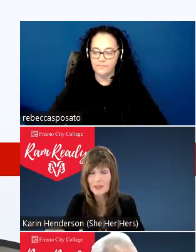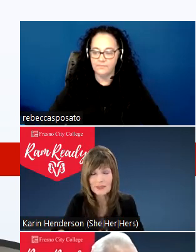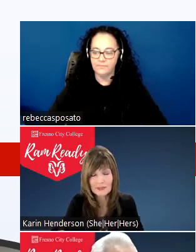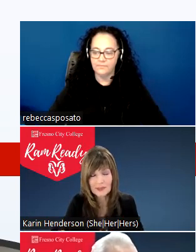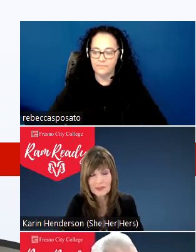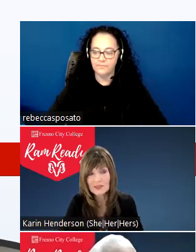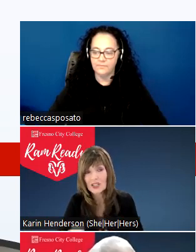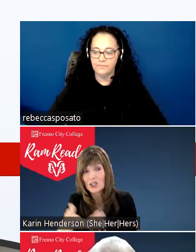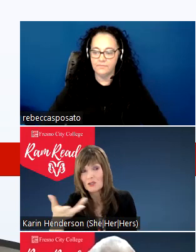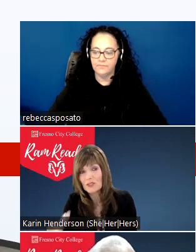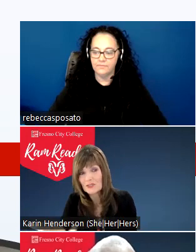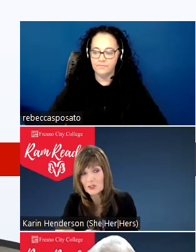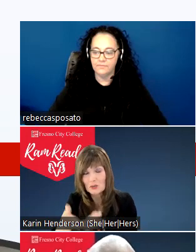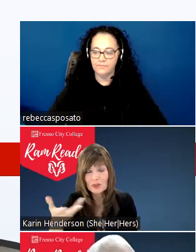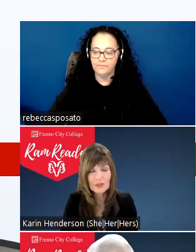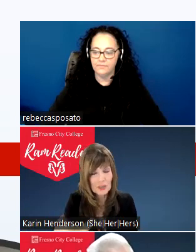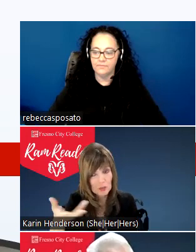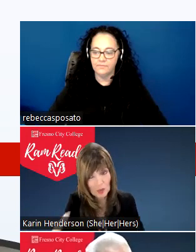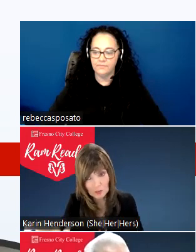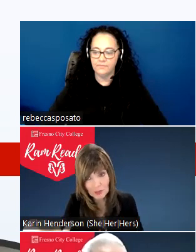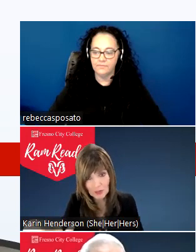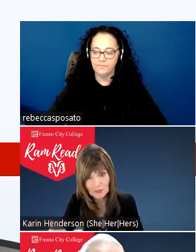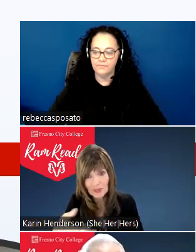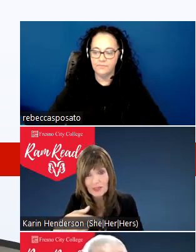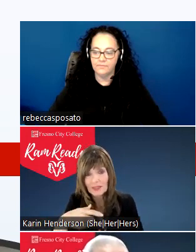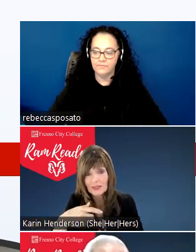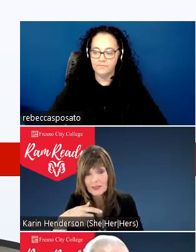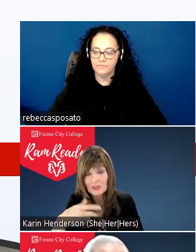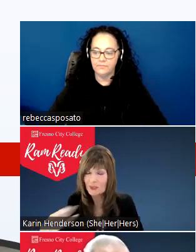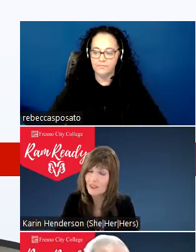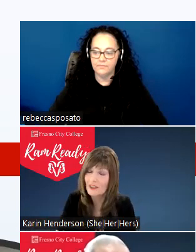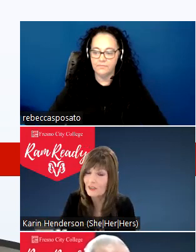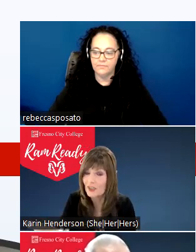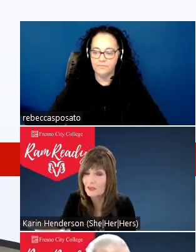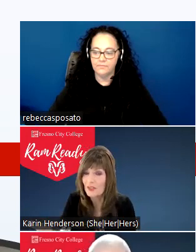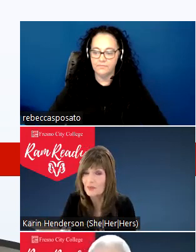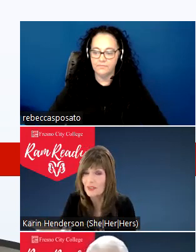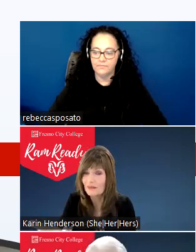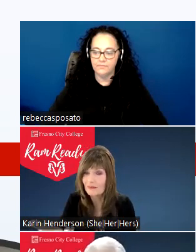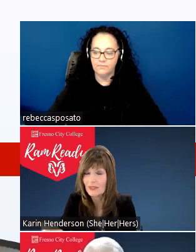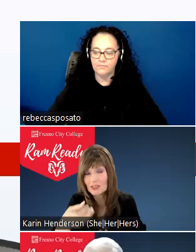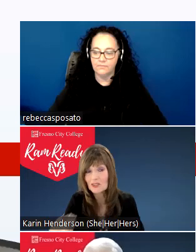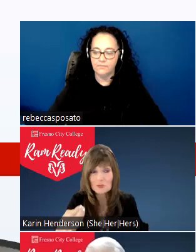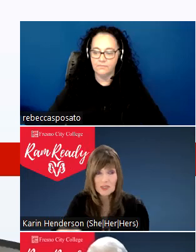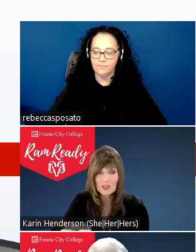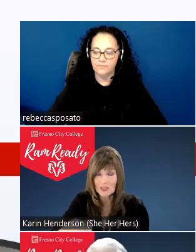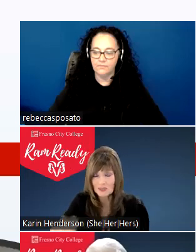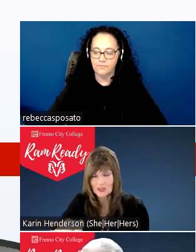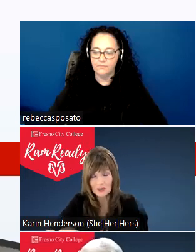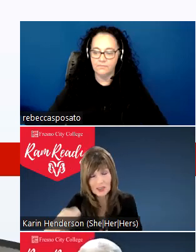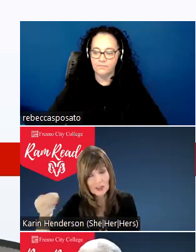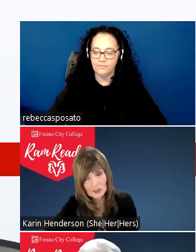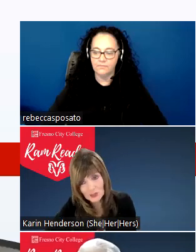I'll say, okay, Celeste, this career keeps popping up. You're telling yourself something. Now, that doesn't mean